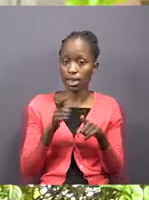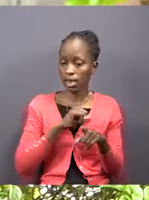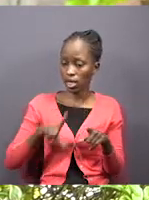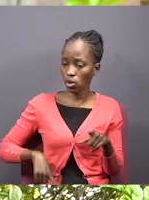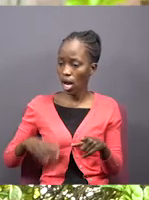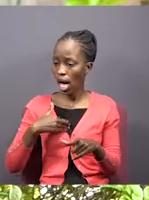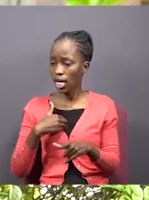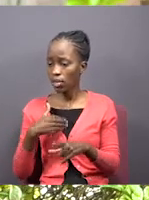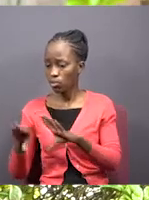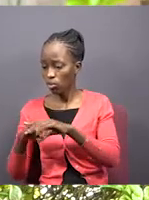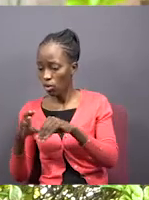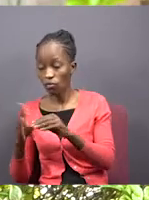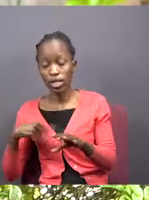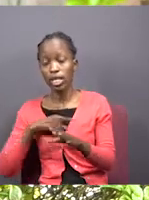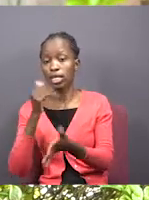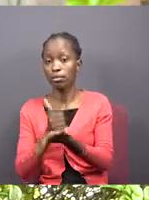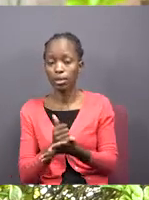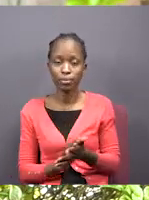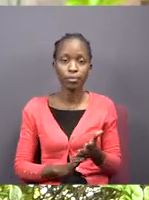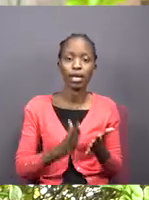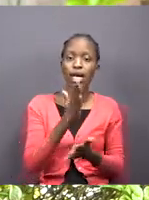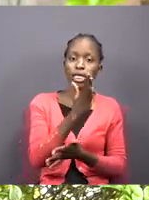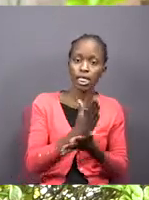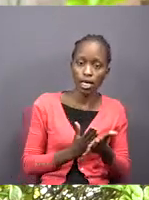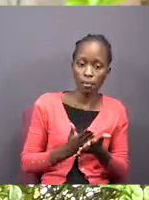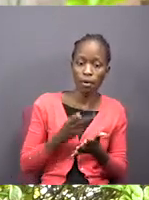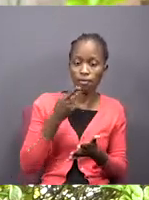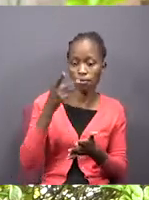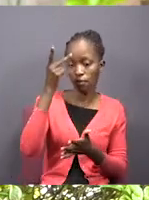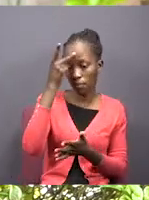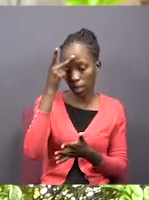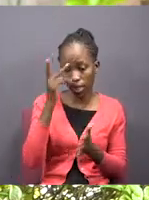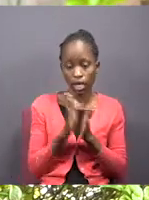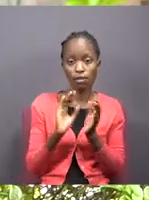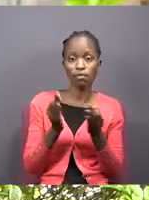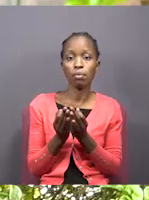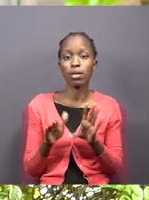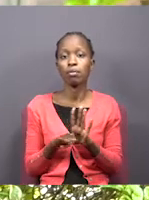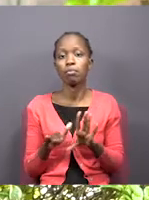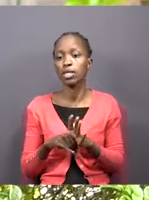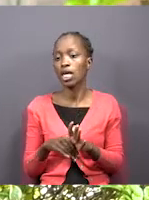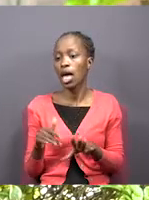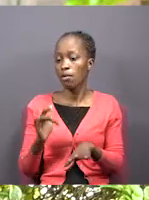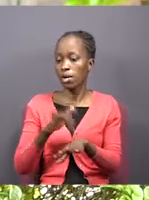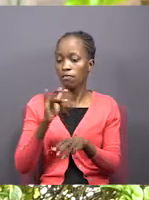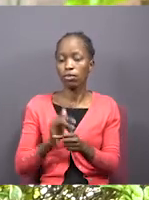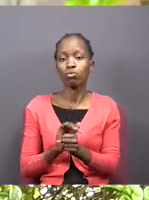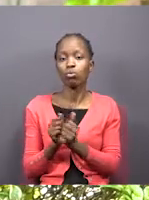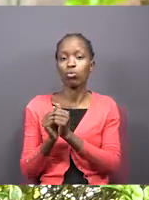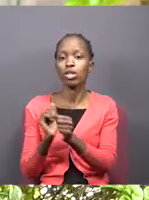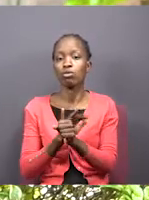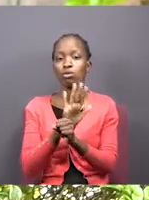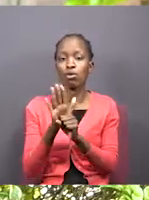you, it has taken us through. Amen? Amen? Some of our parents and family members have contracted the